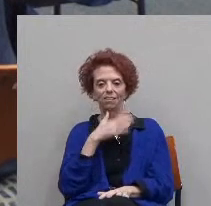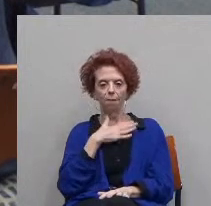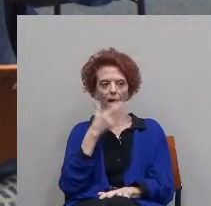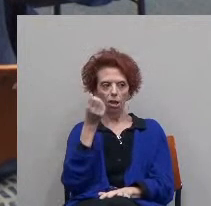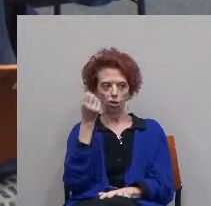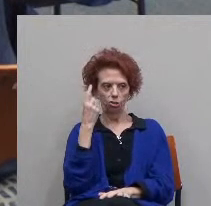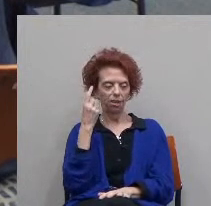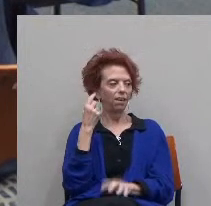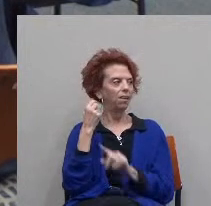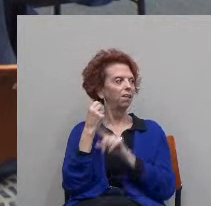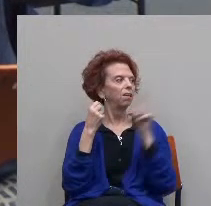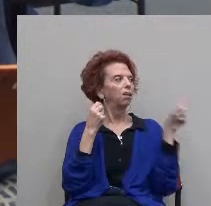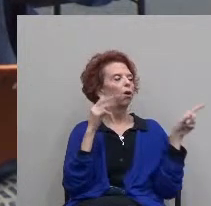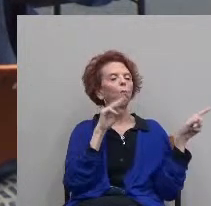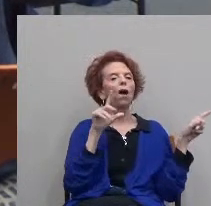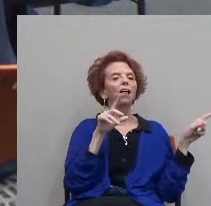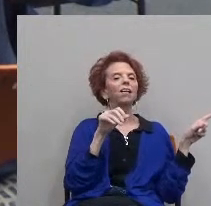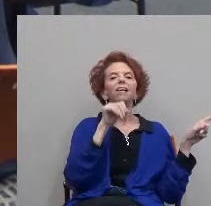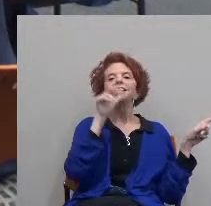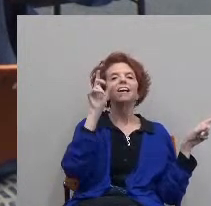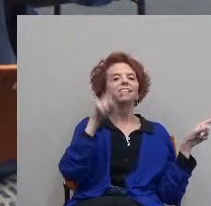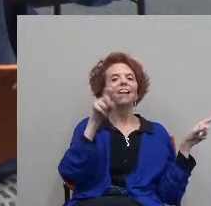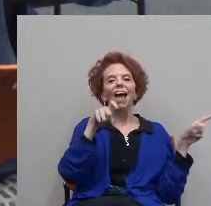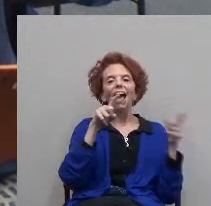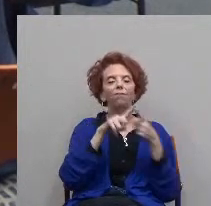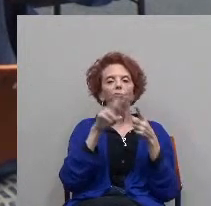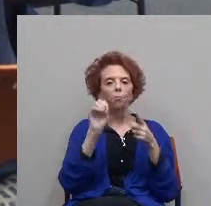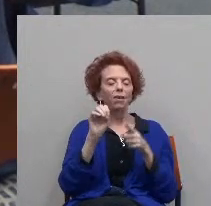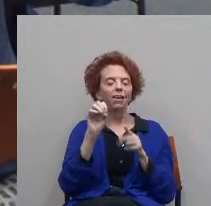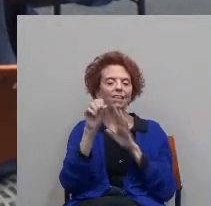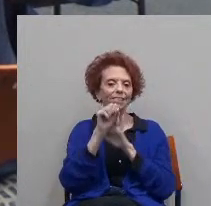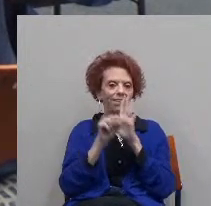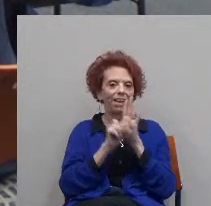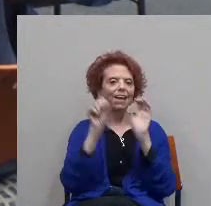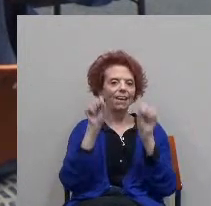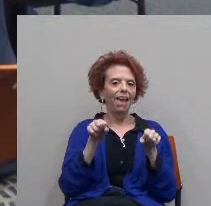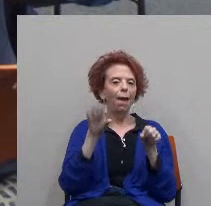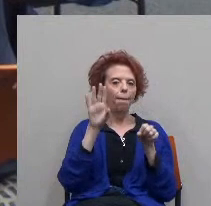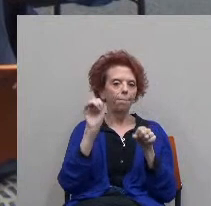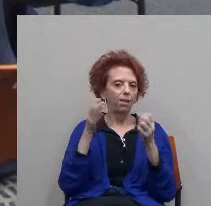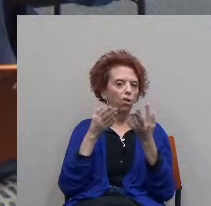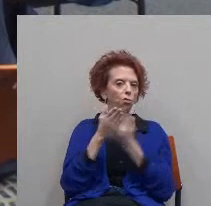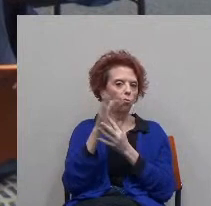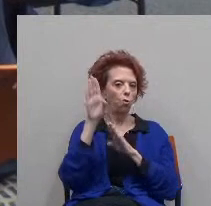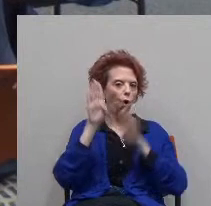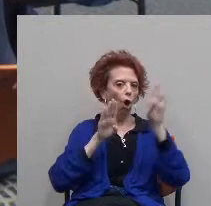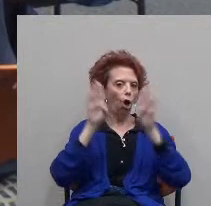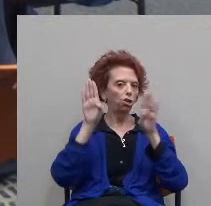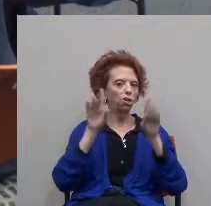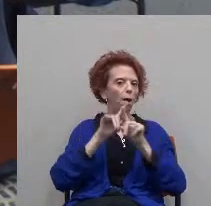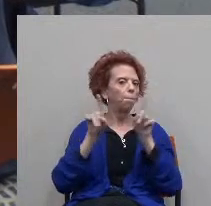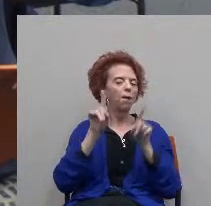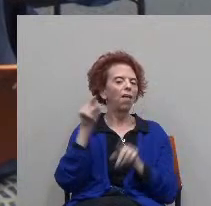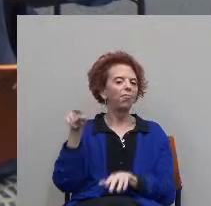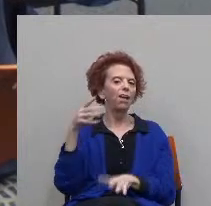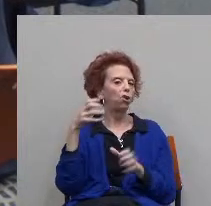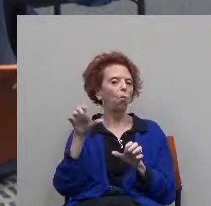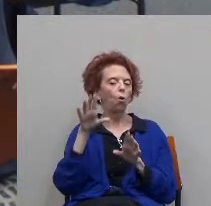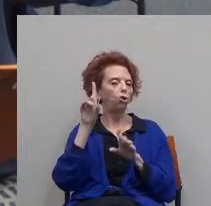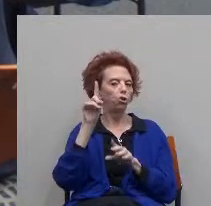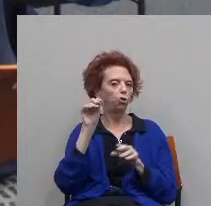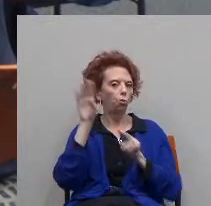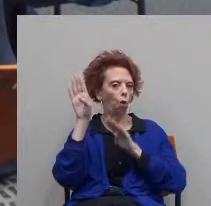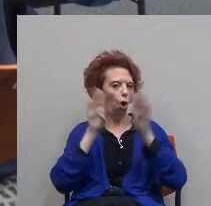understanding. Right. Well, there doesn't have to be a statute. It could be through auction, but Natchitoches didn't want to do the auction